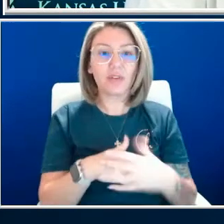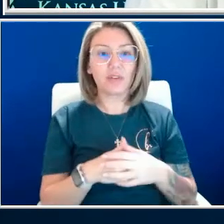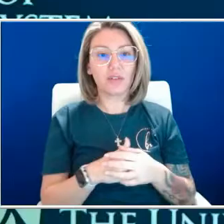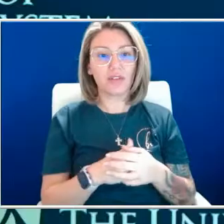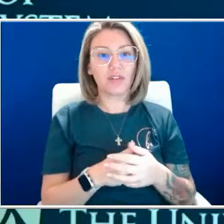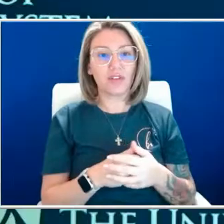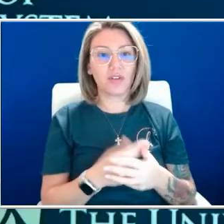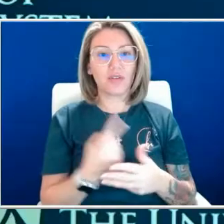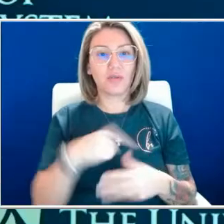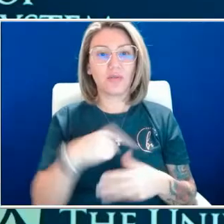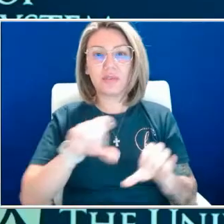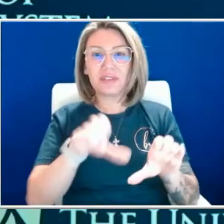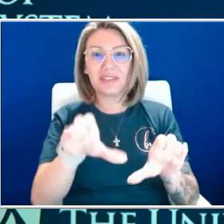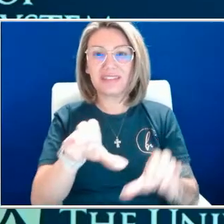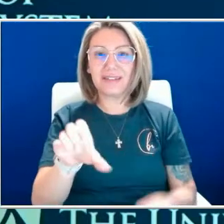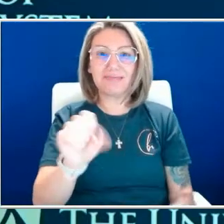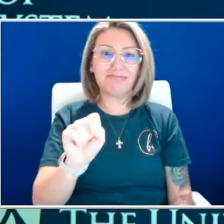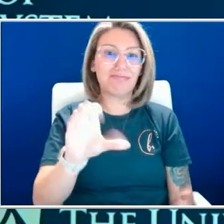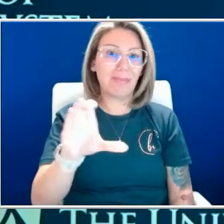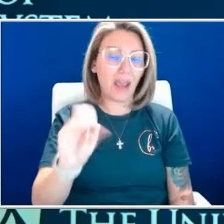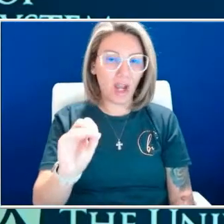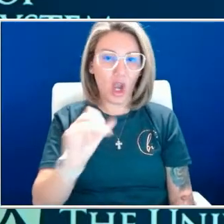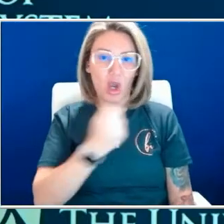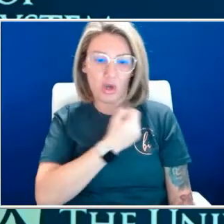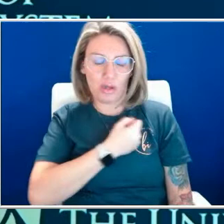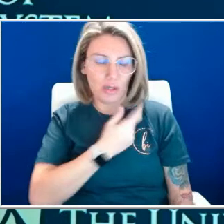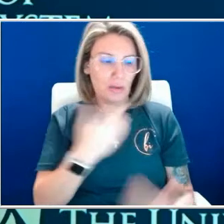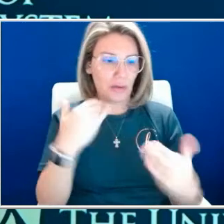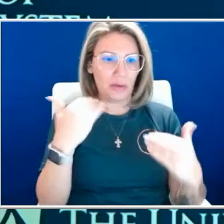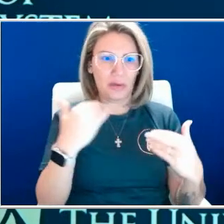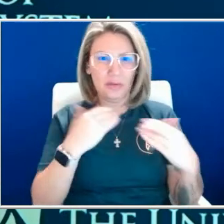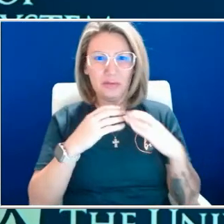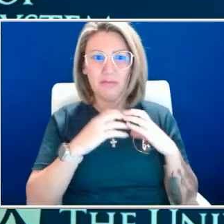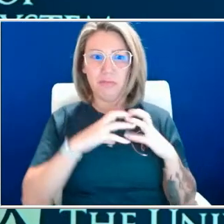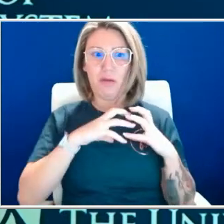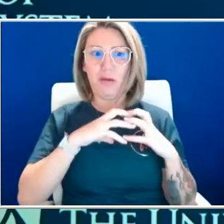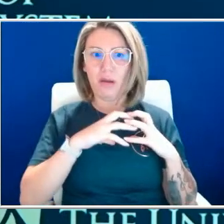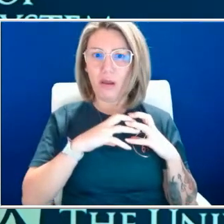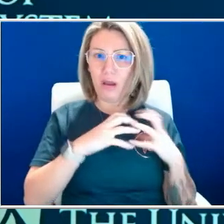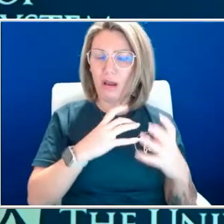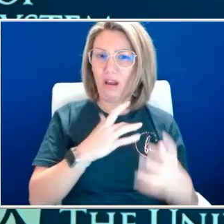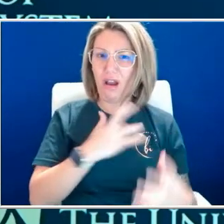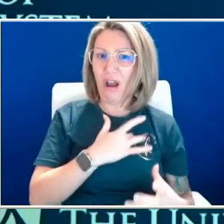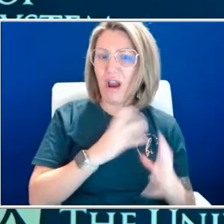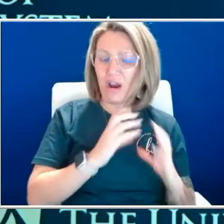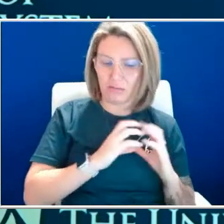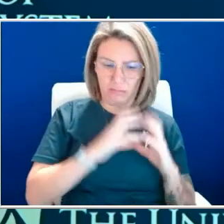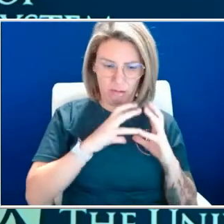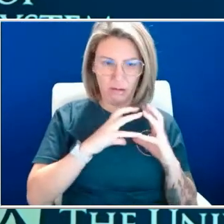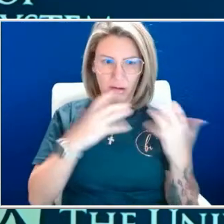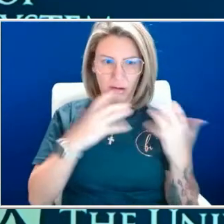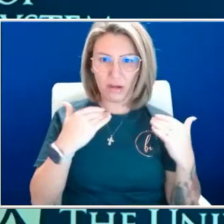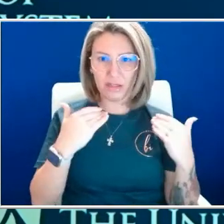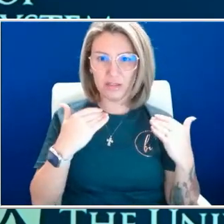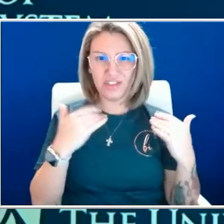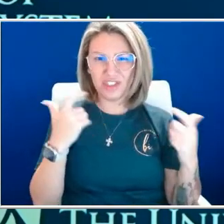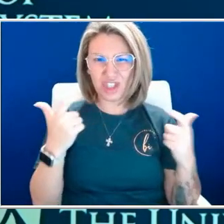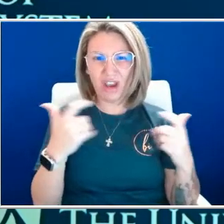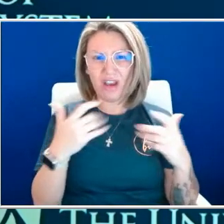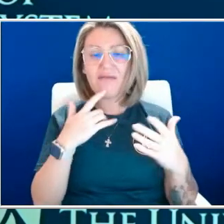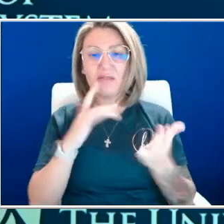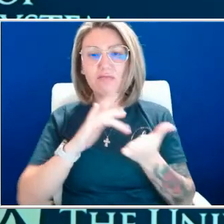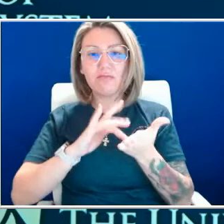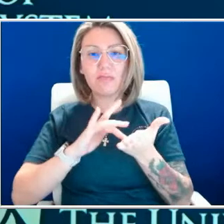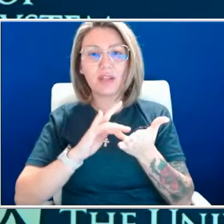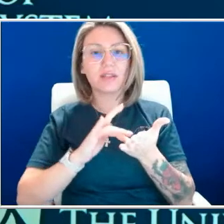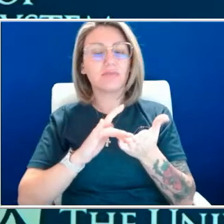had one of the most impressive hearts I've seen, one of the biggest hearts I've ever seen. And we started her on a medicine called dobutamine to